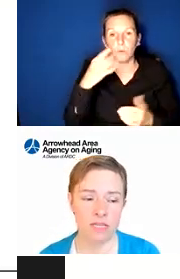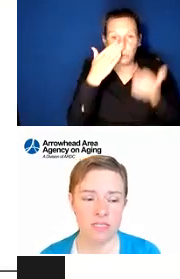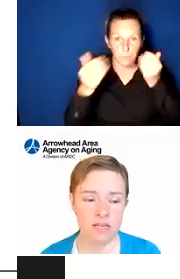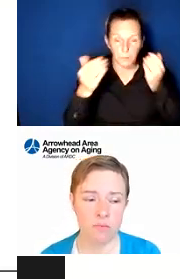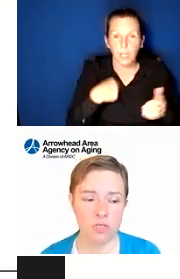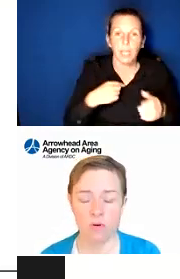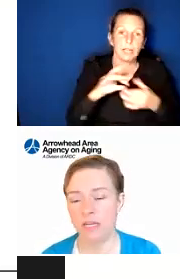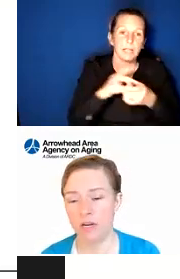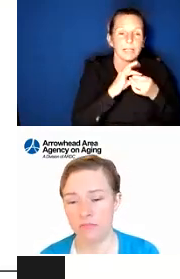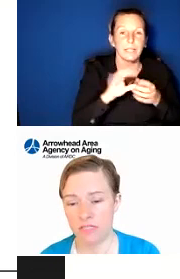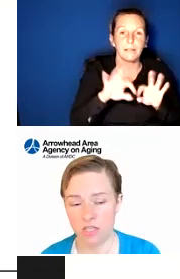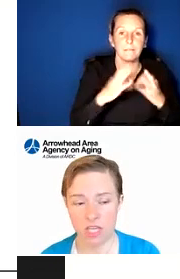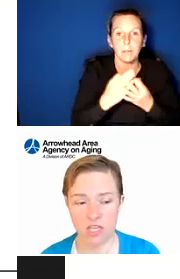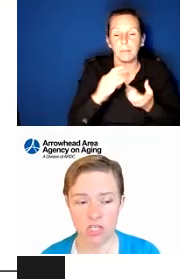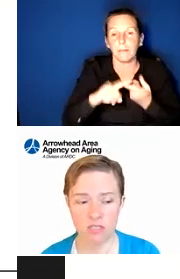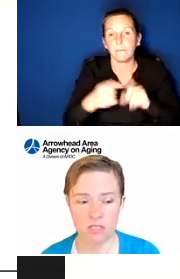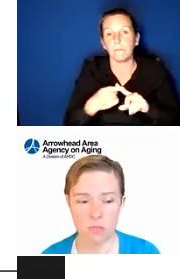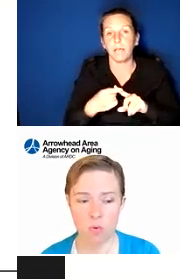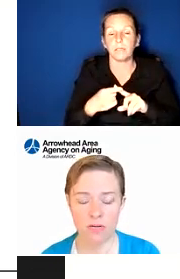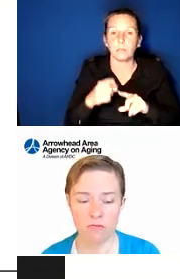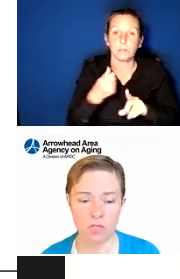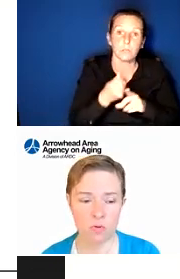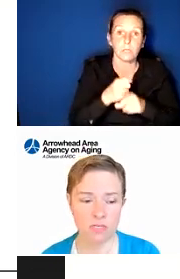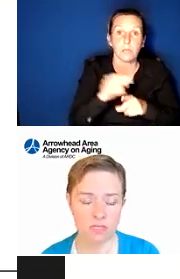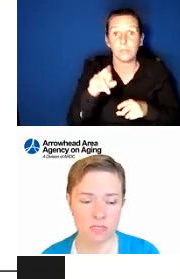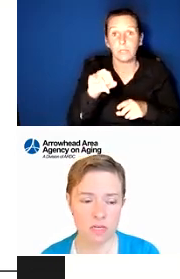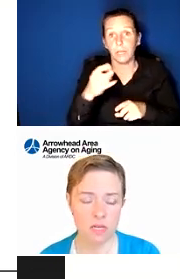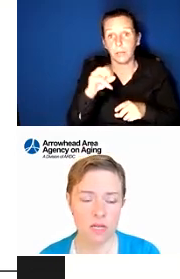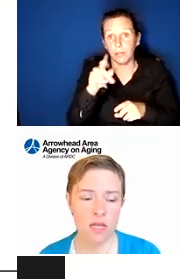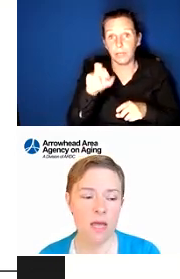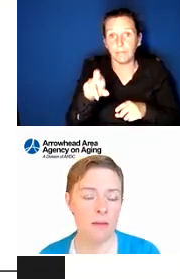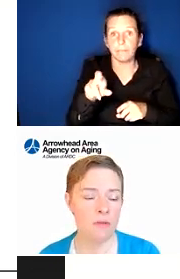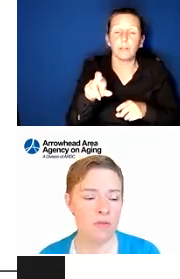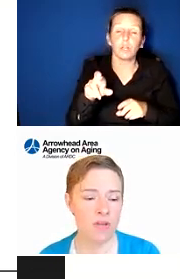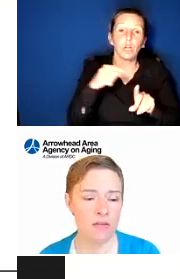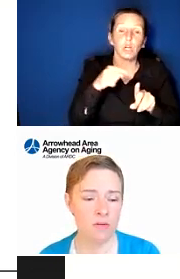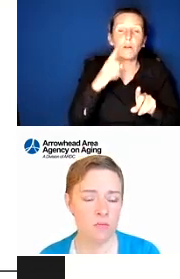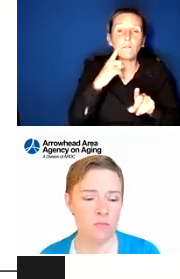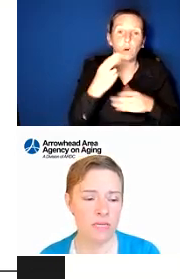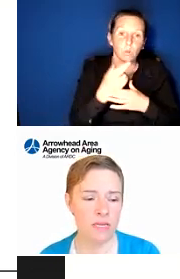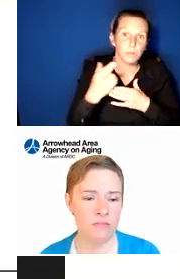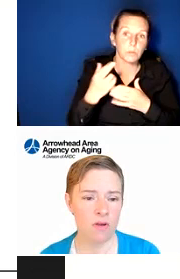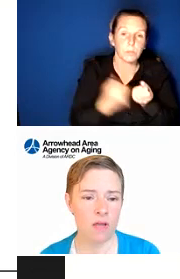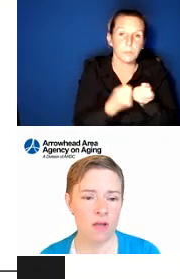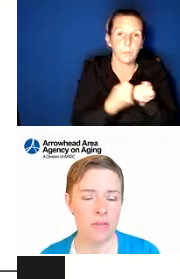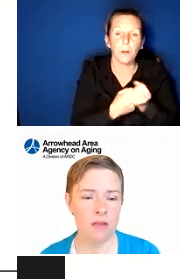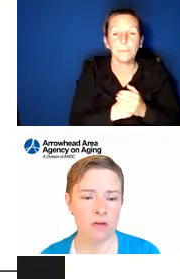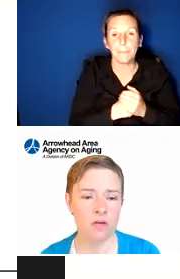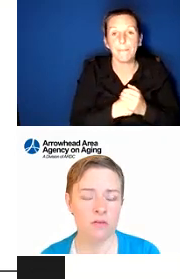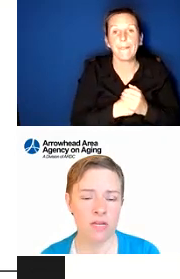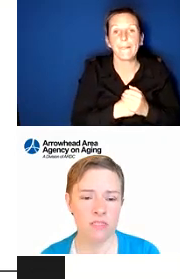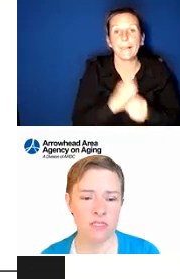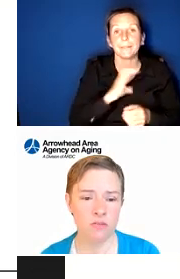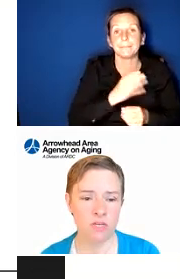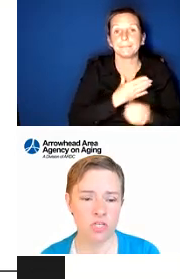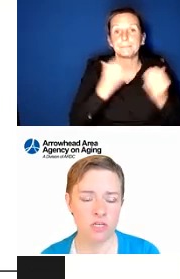and friends and neighbors who are caregiving to education, support, and resources. And we have our